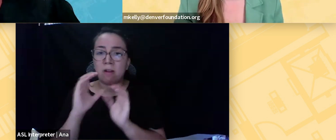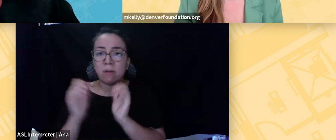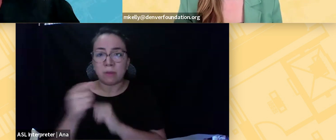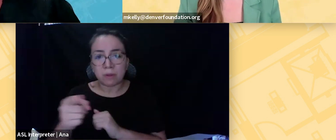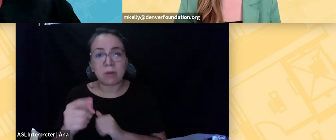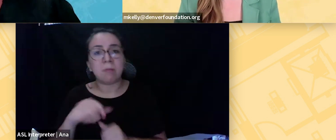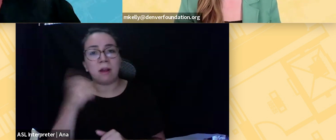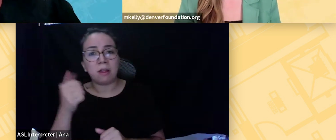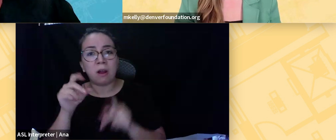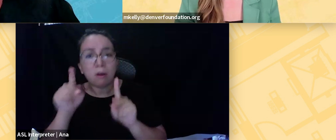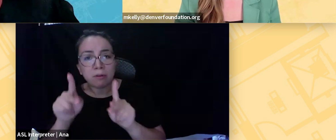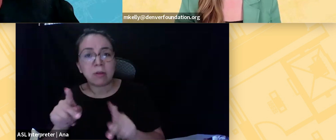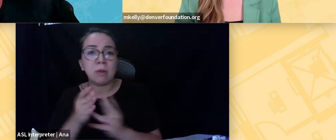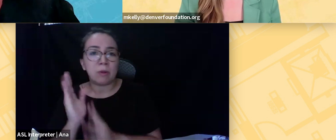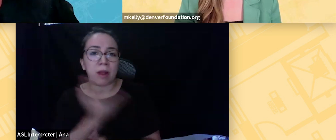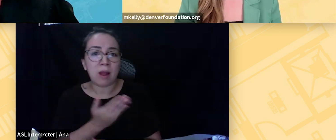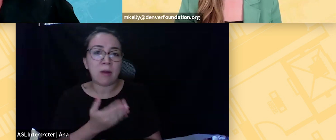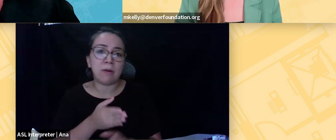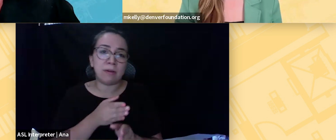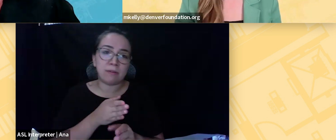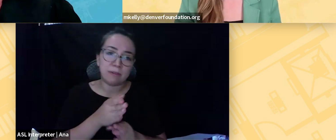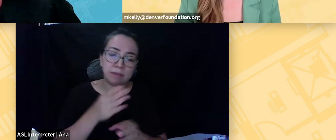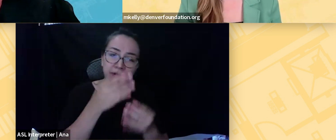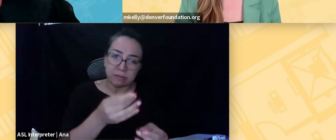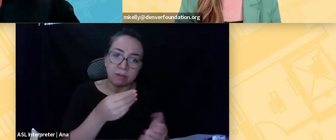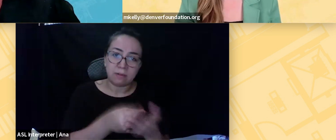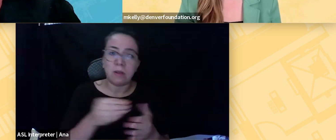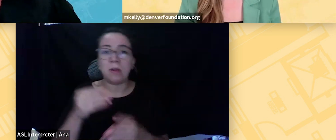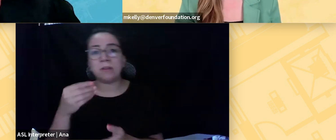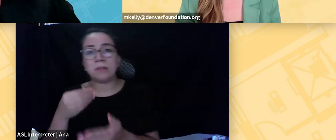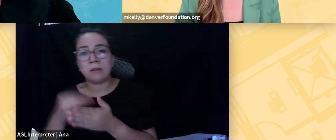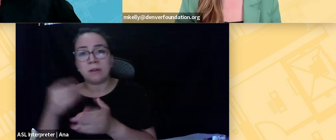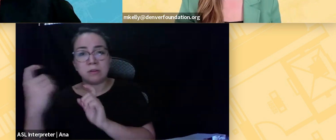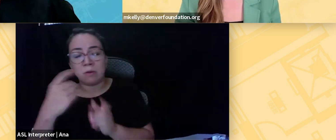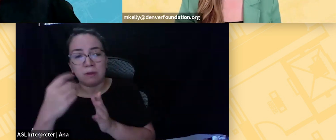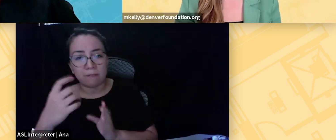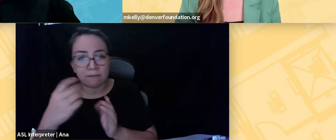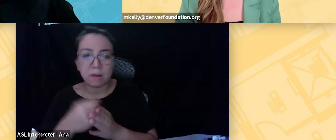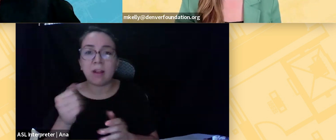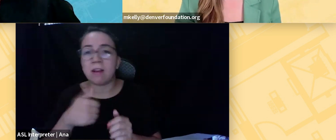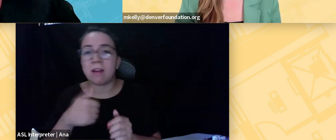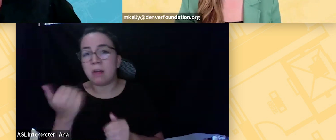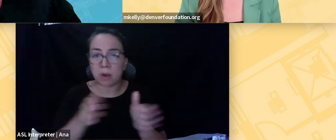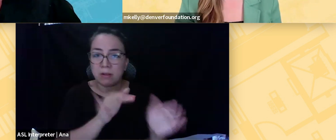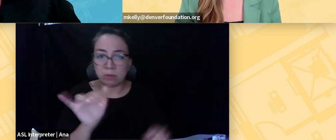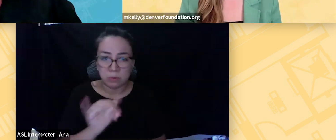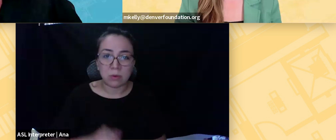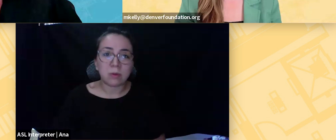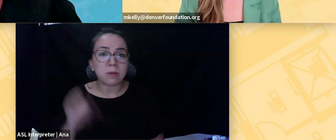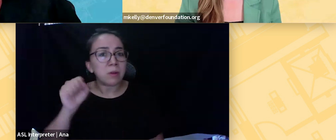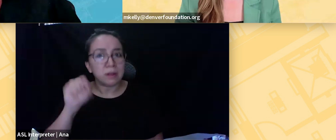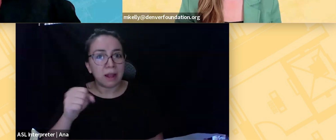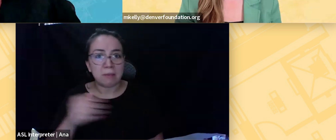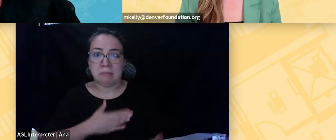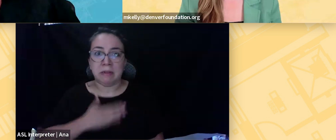other opportunities through our field of interest funds, through our donor advised funds, and other ways. So please do